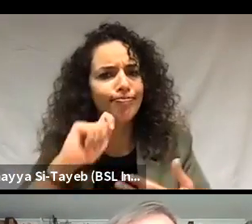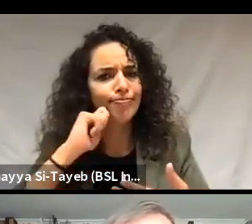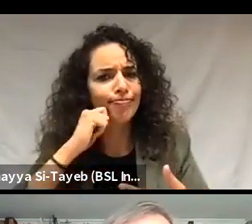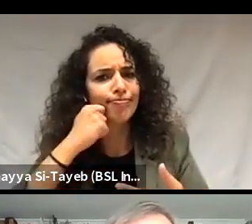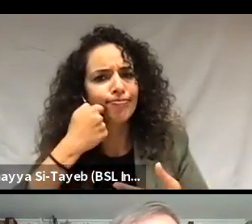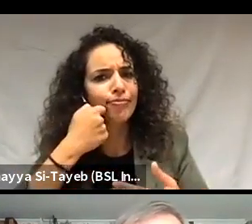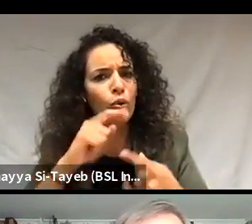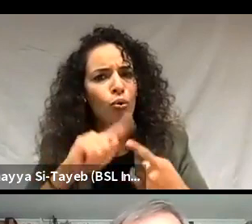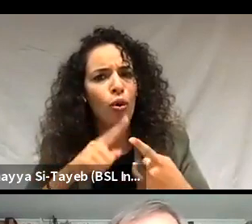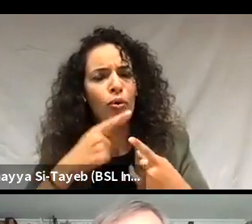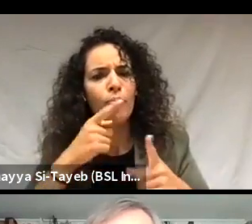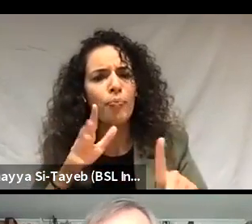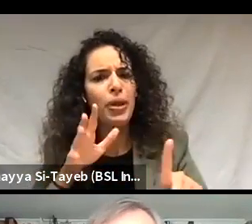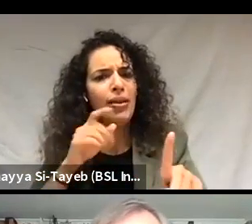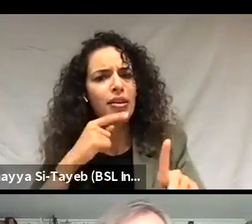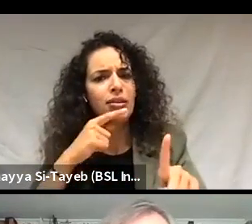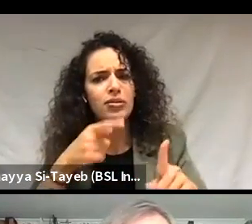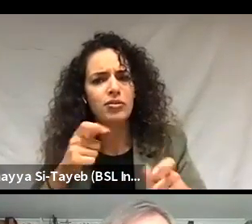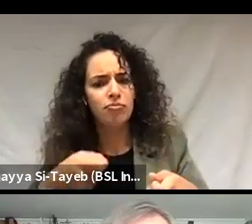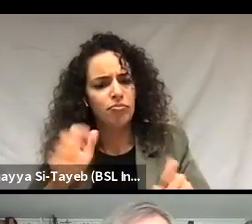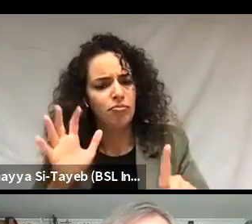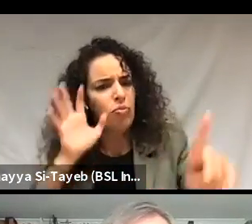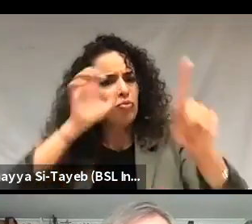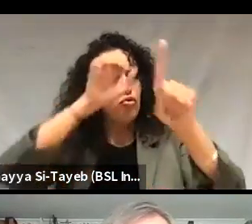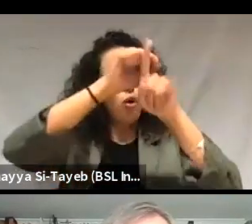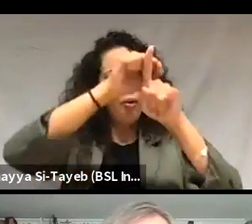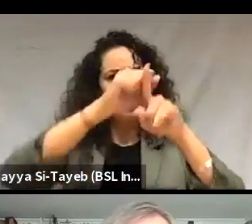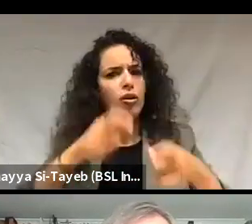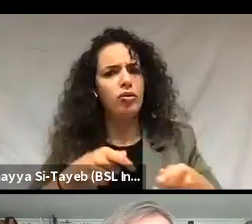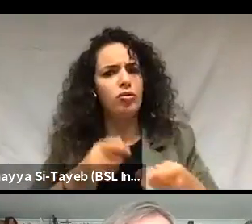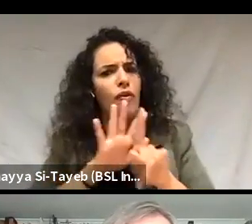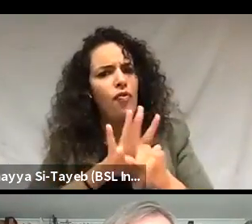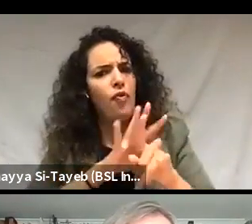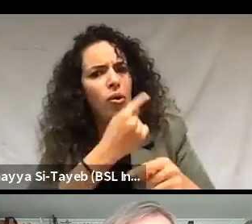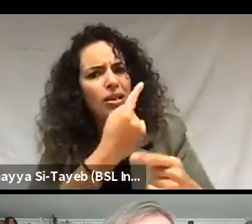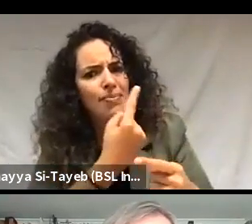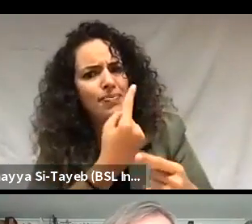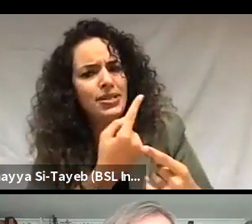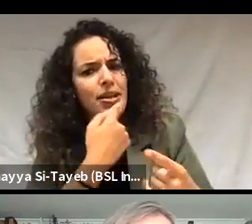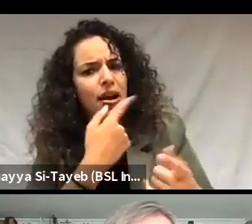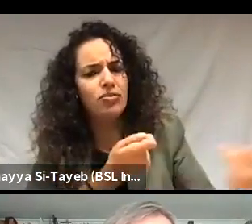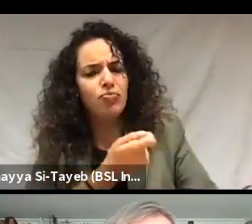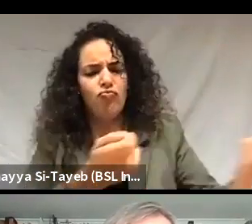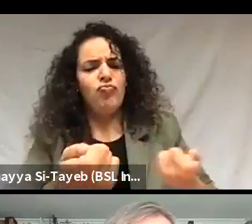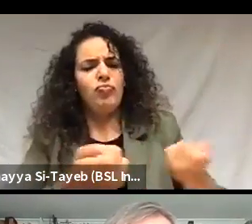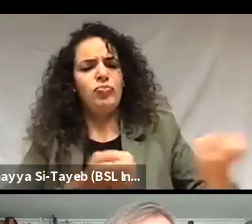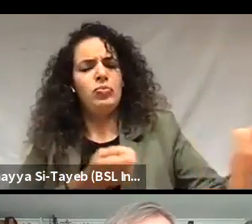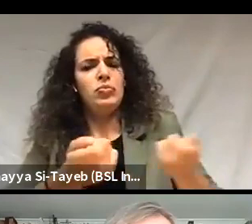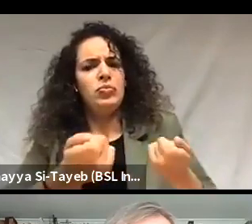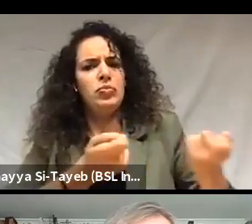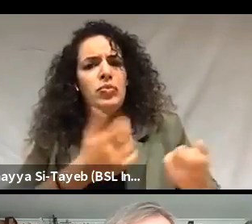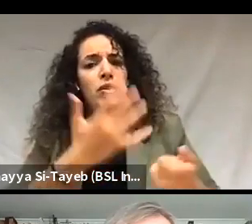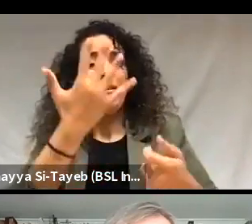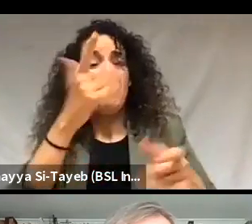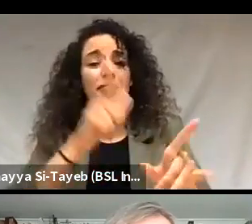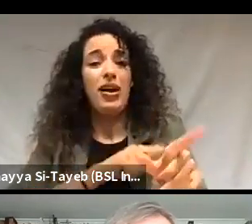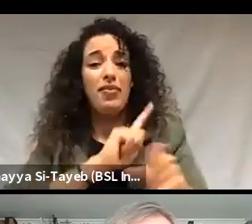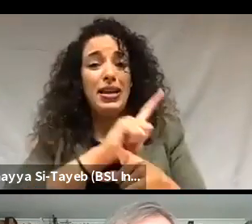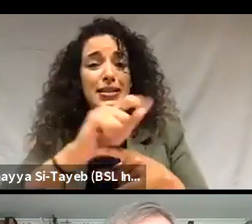were even 5 years ago, even now. And in another 5 years, they will be even more withered.